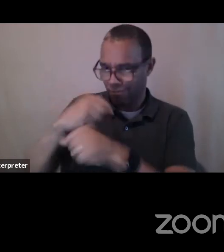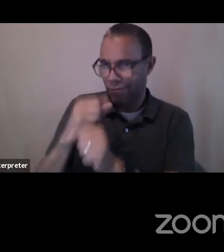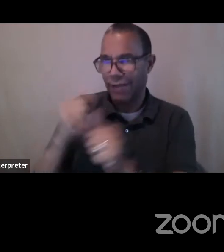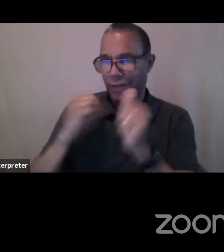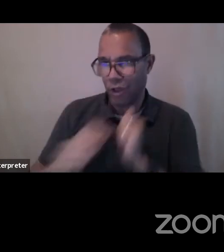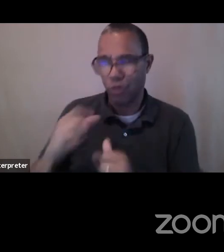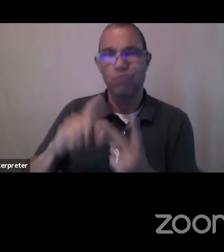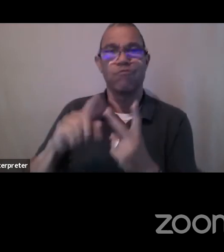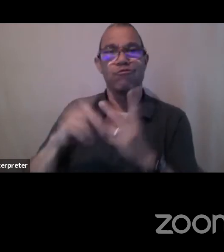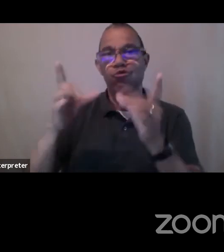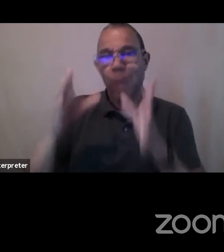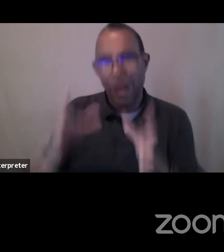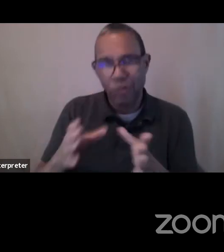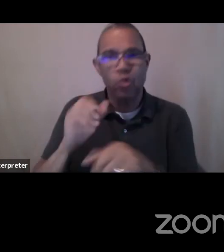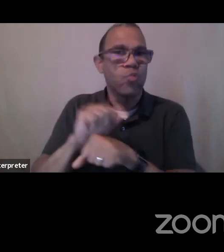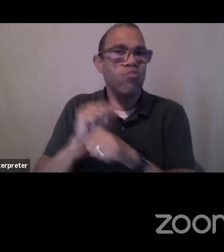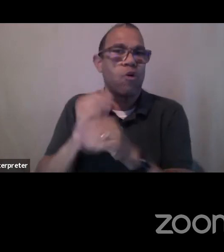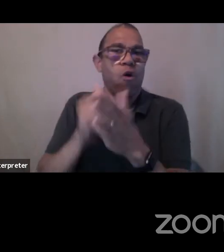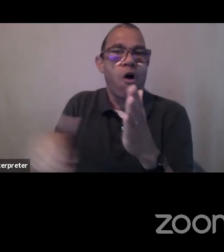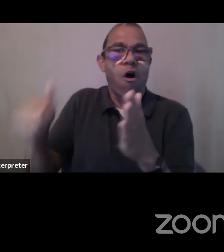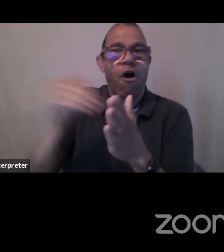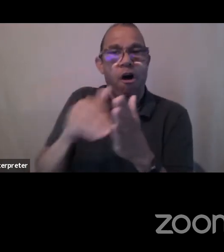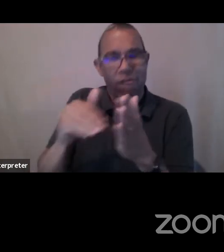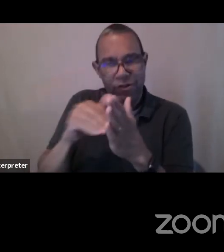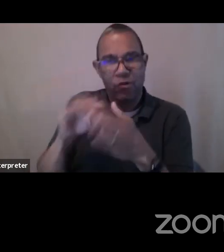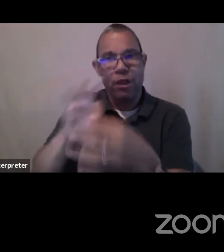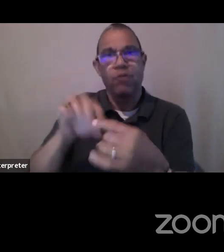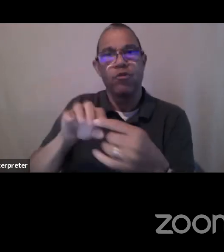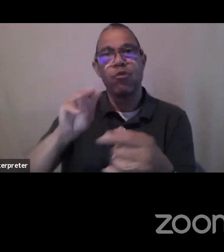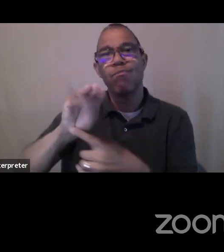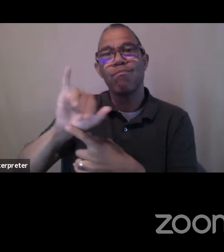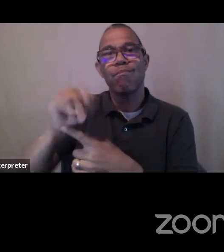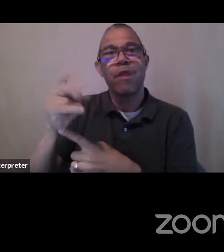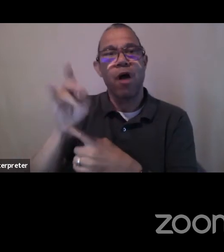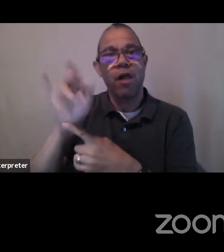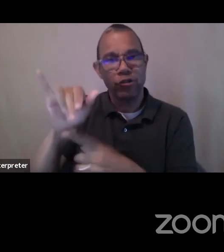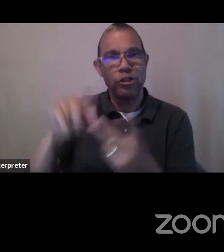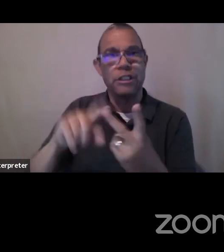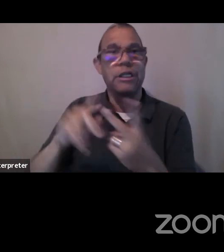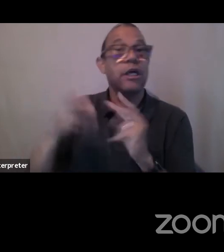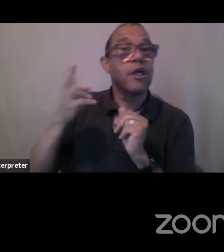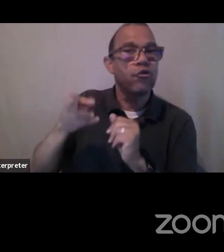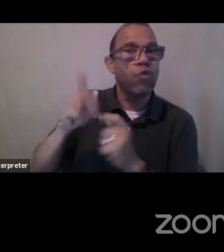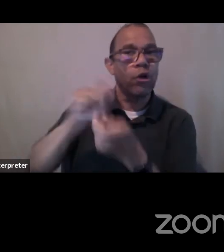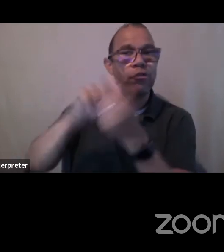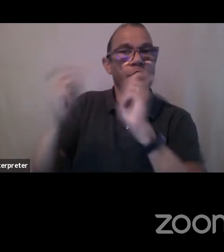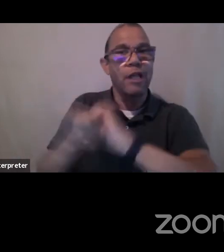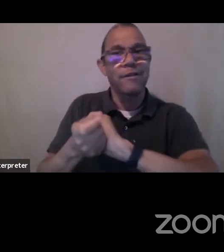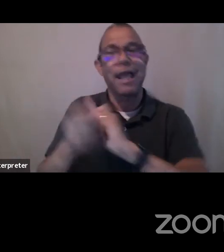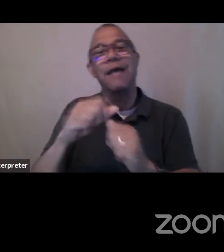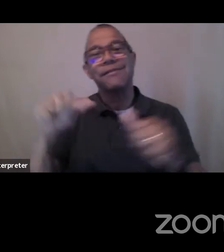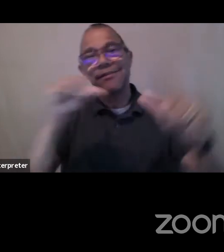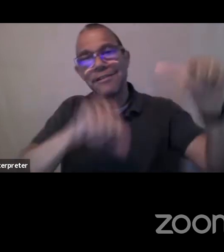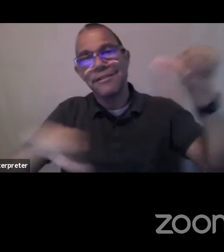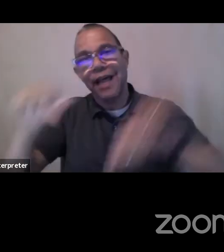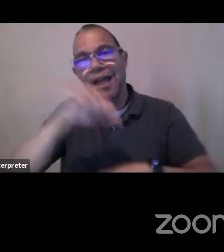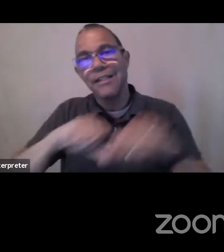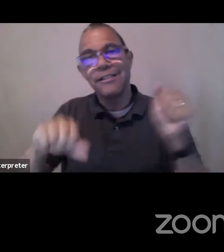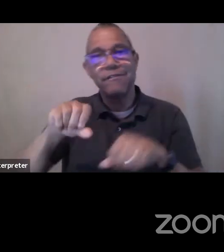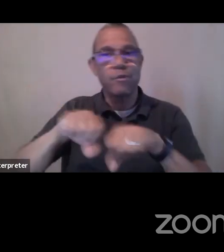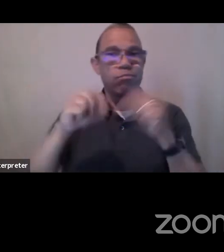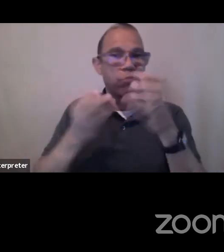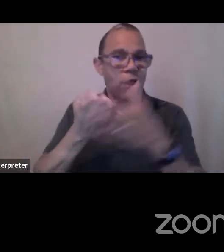whose work often revolves around mythology, historical turning points, and scientific breakthroughs. She has worked all over the